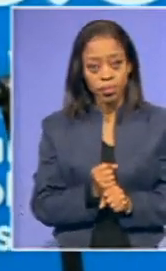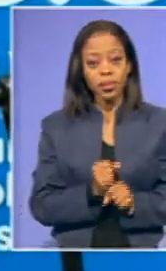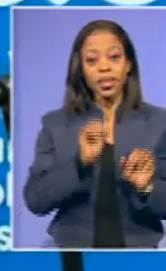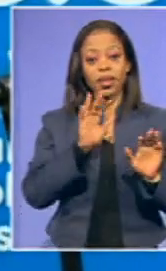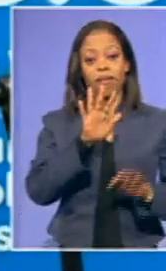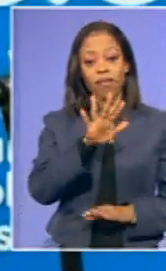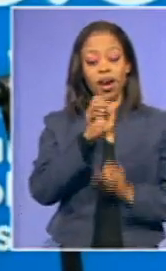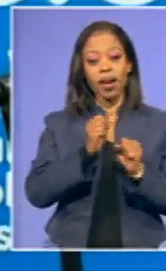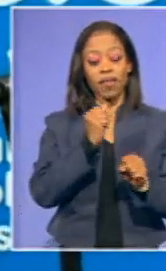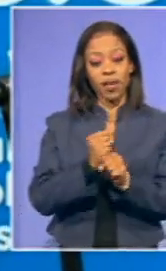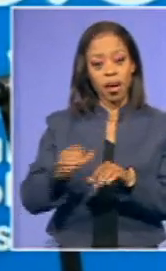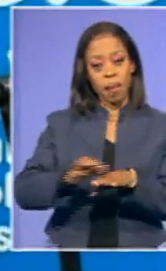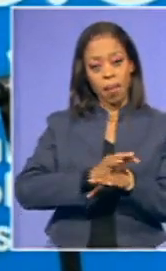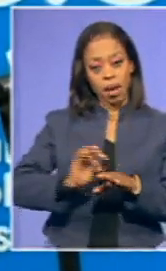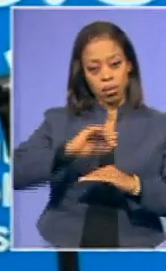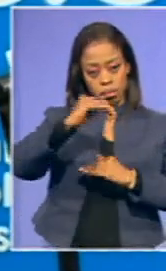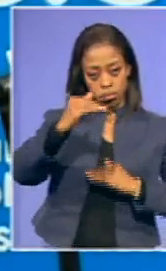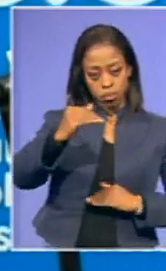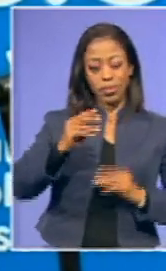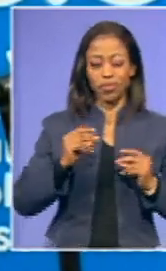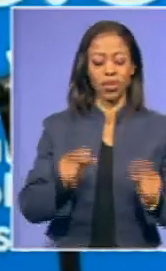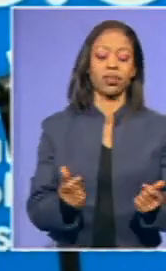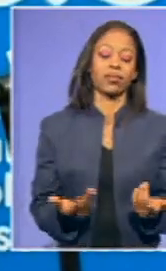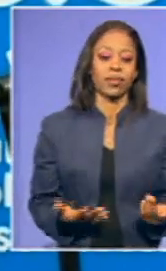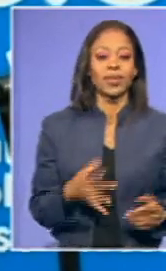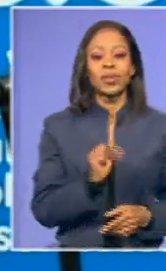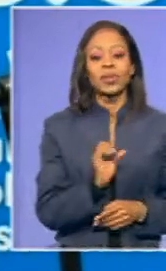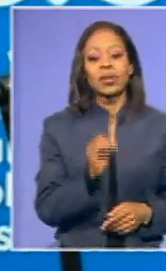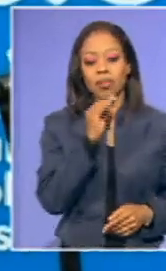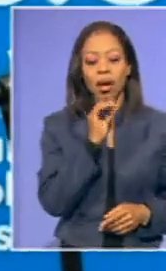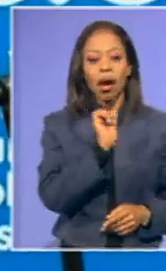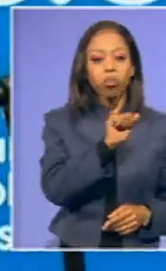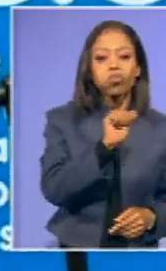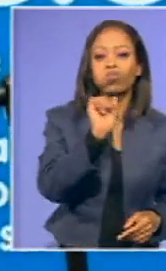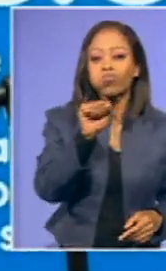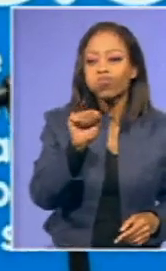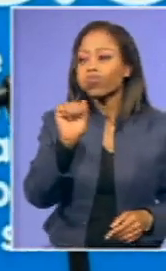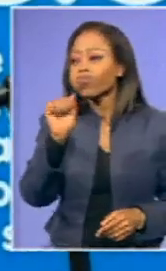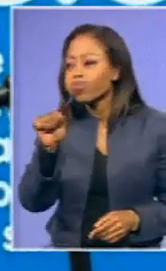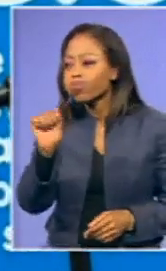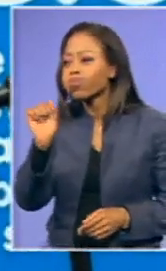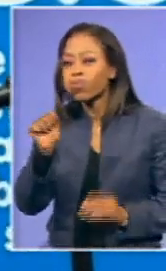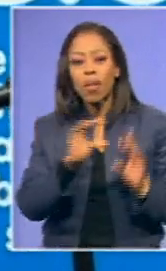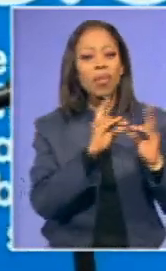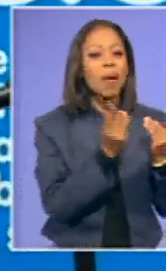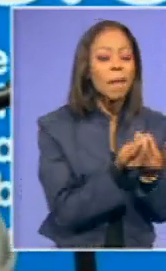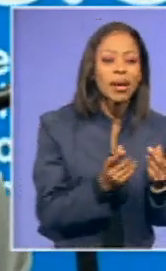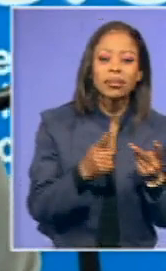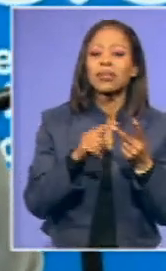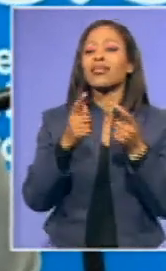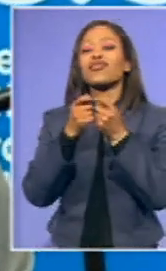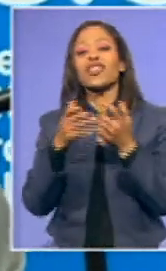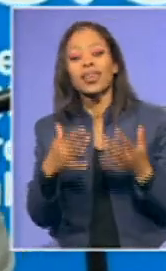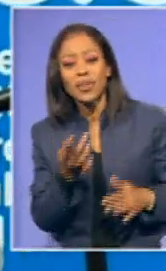5-year corporate plan, everything there is very urgent. So we're going to go knocking at the department, we're going to knock at Treasury and say